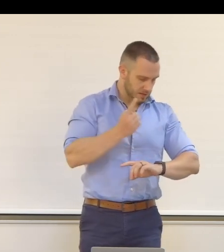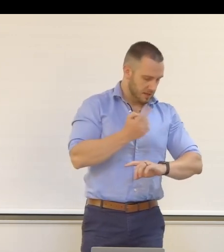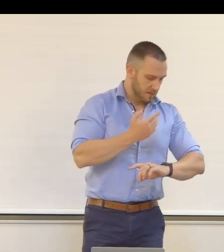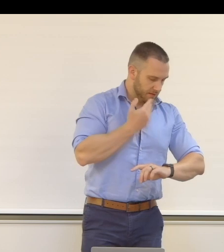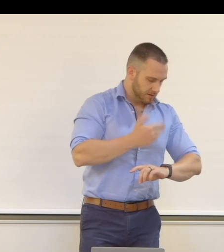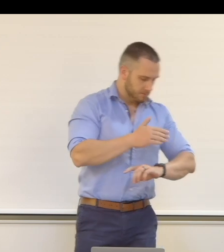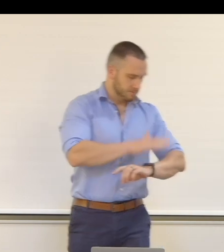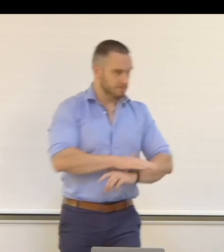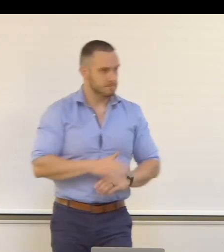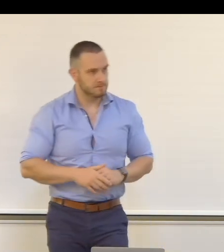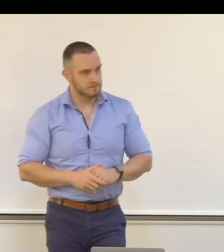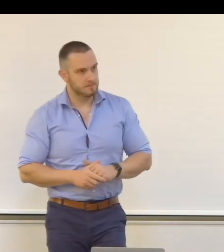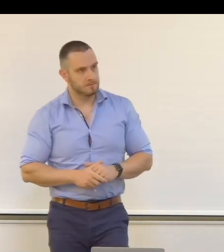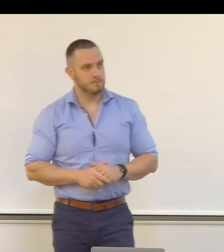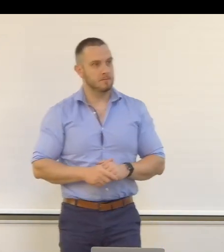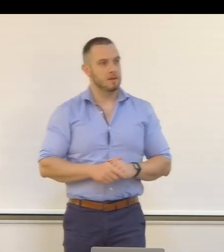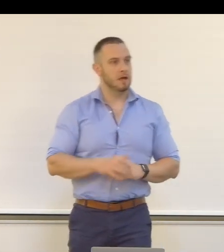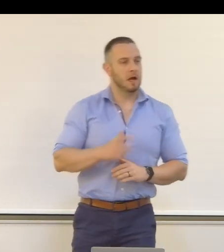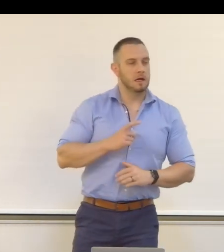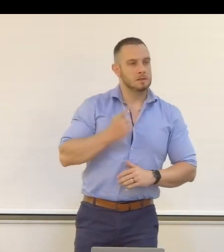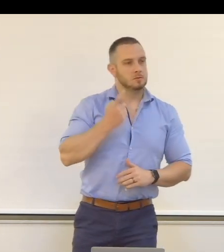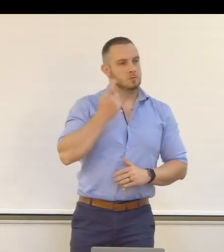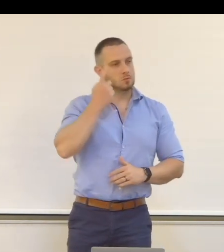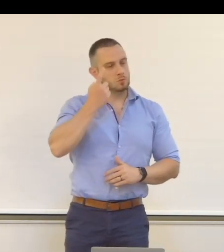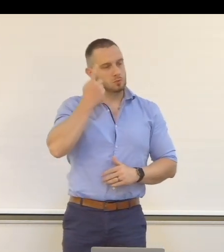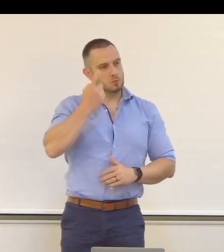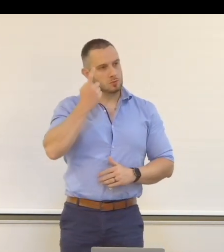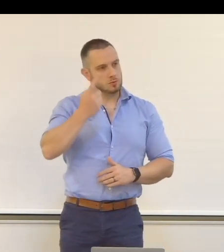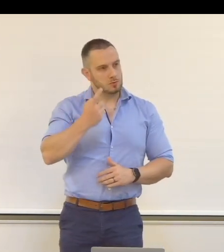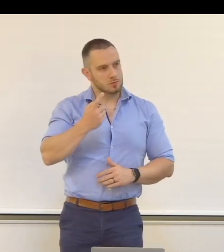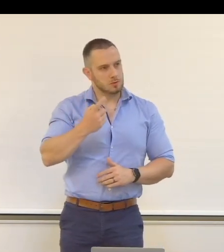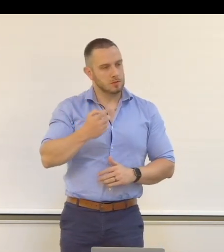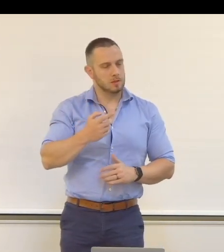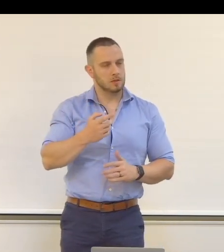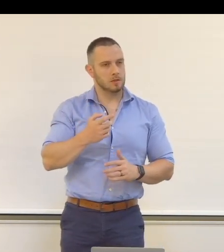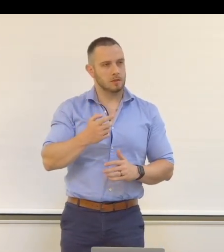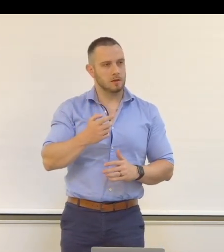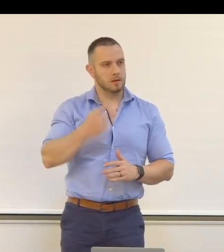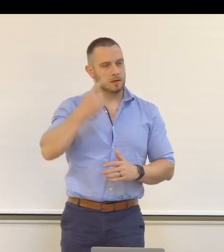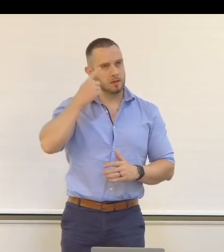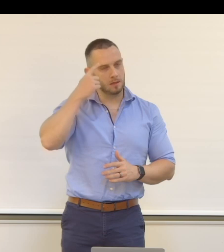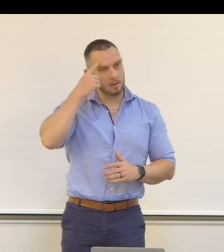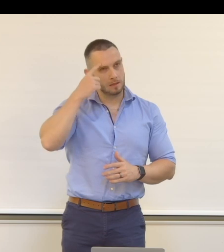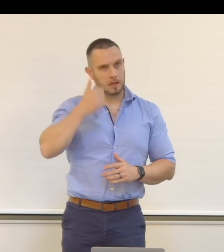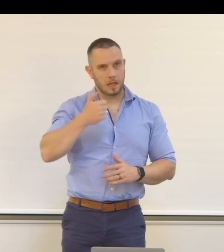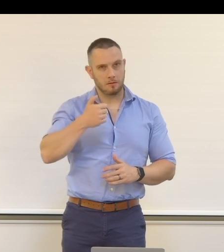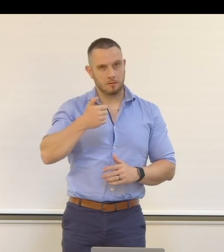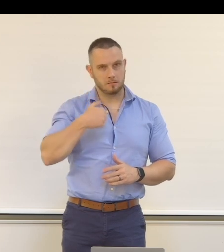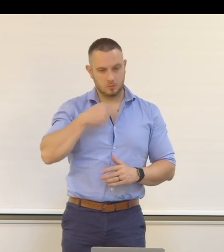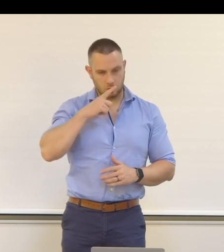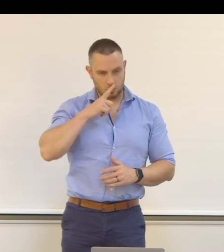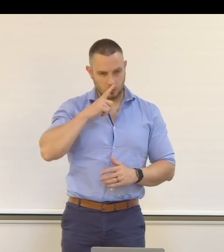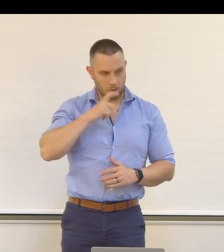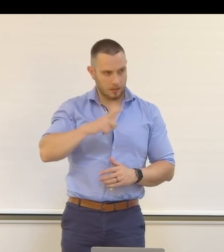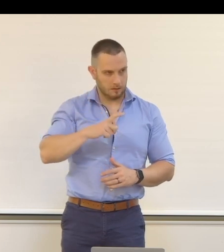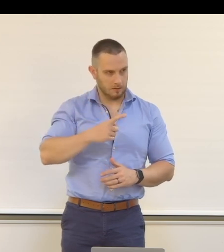everything. I always wondered, obviously I heard about your mission for a long time. I remember, I think I was 11 or 12 when they made a